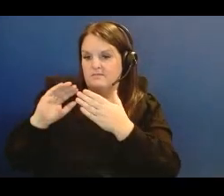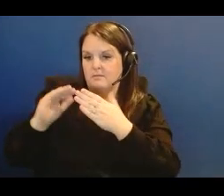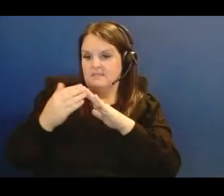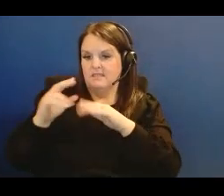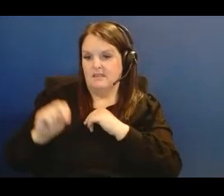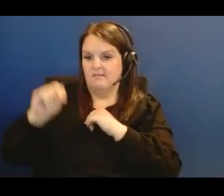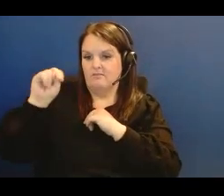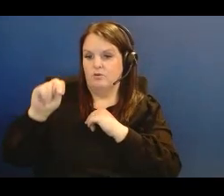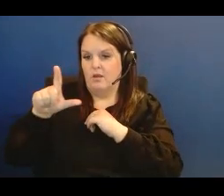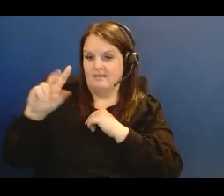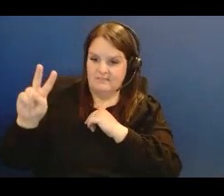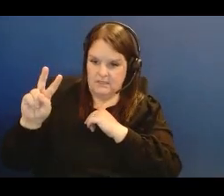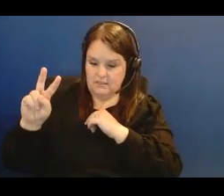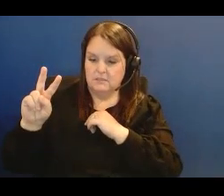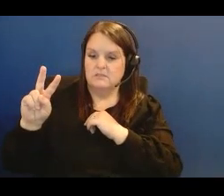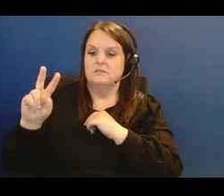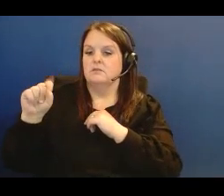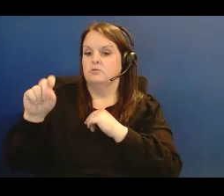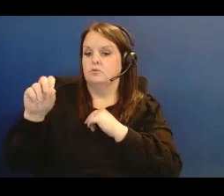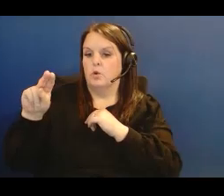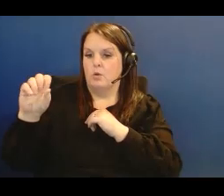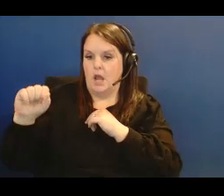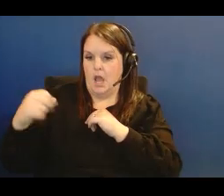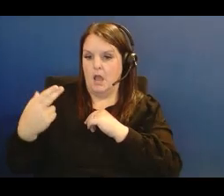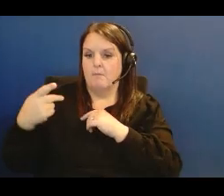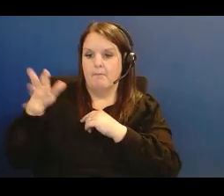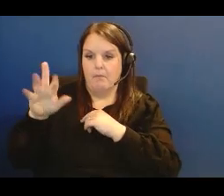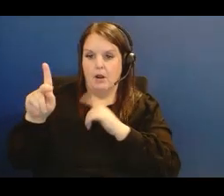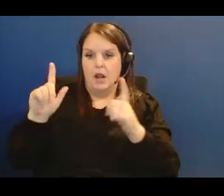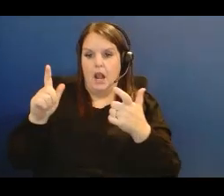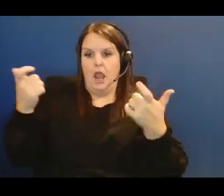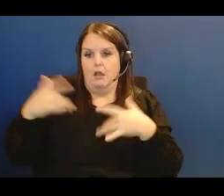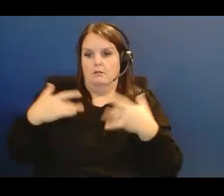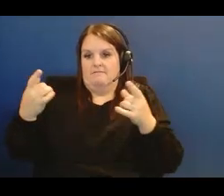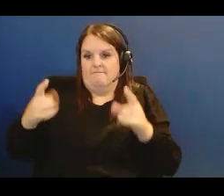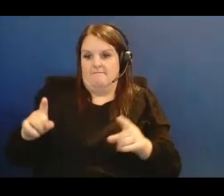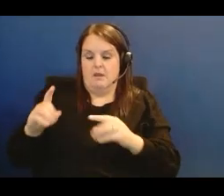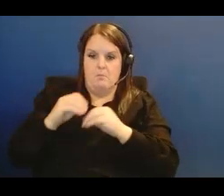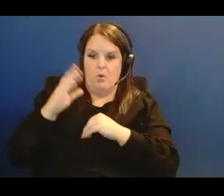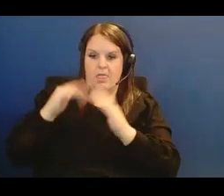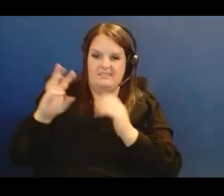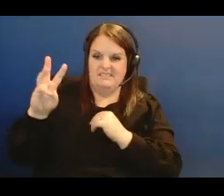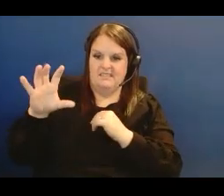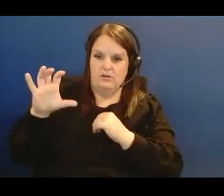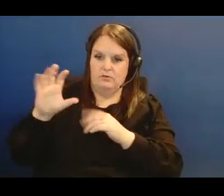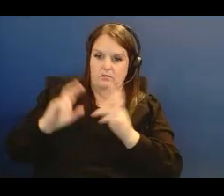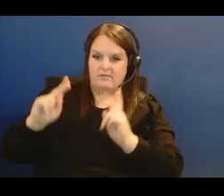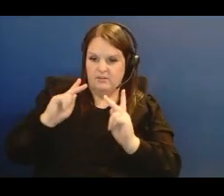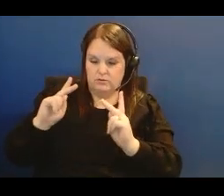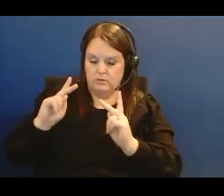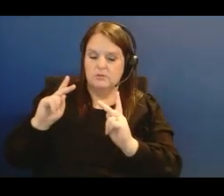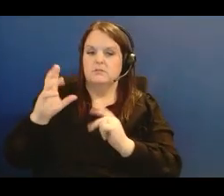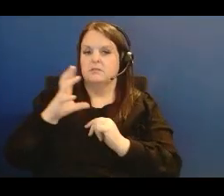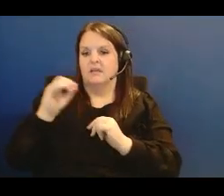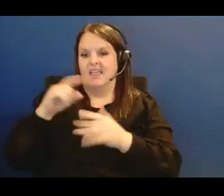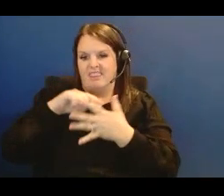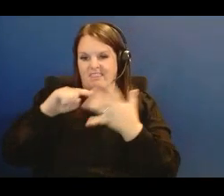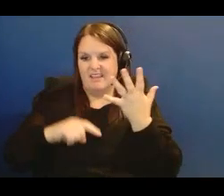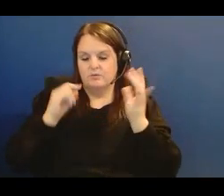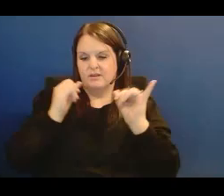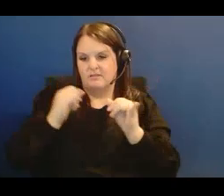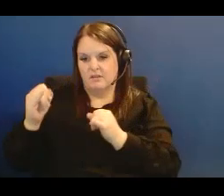Las Vegas at Tonaha Park. It was a very large-scale event, almost 600 individuals. And these were